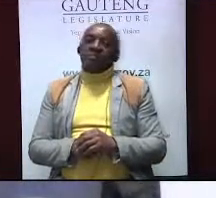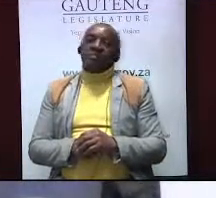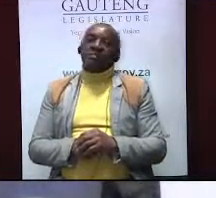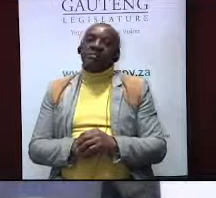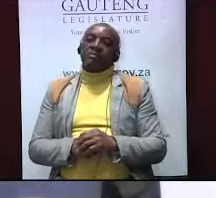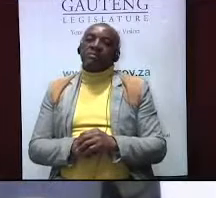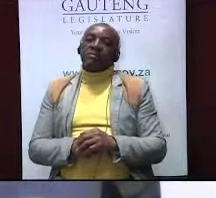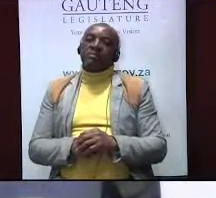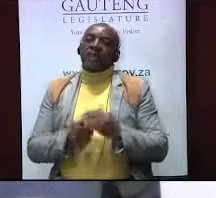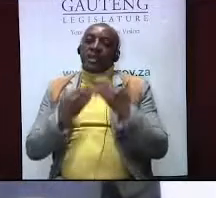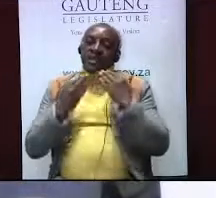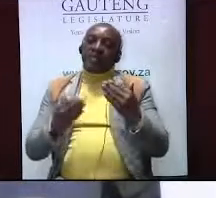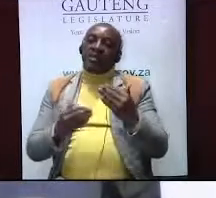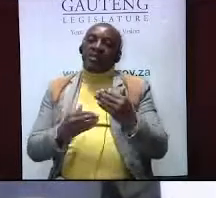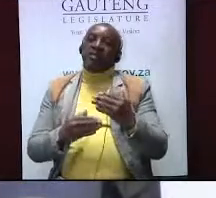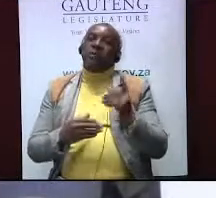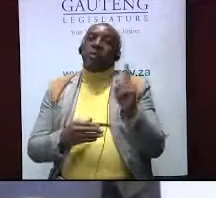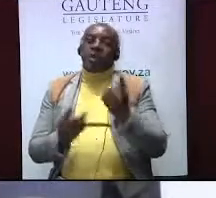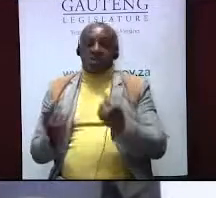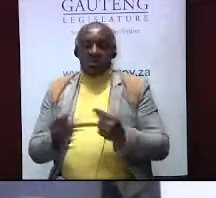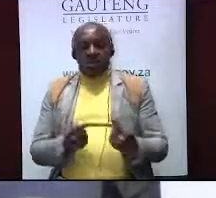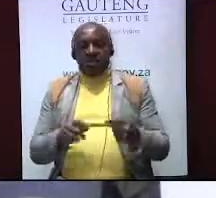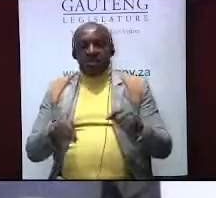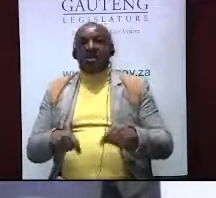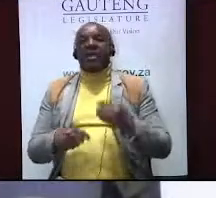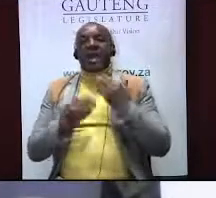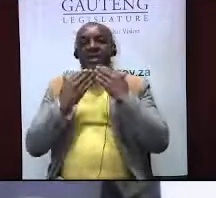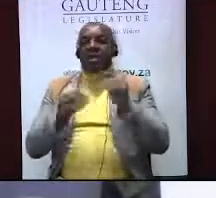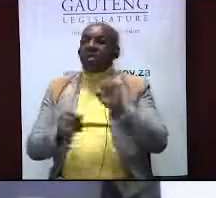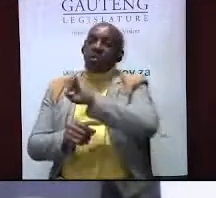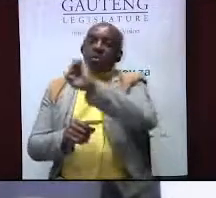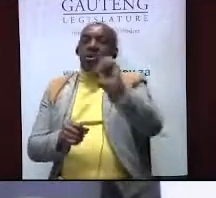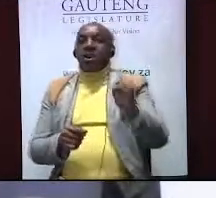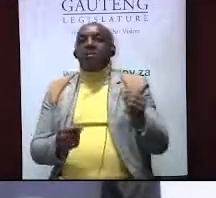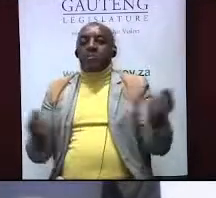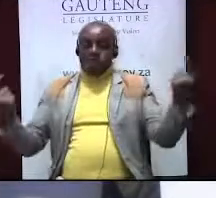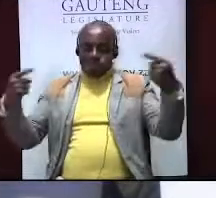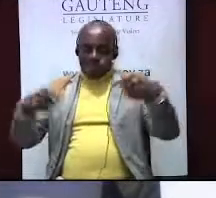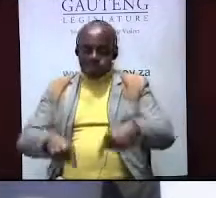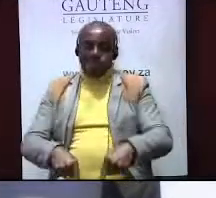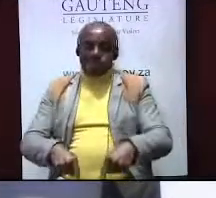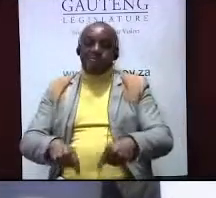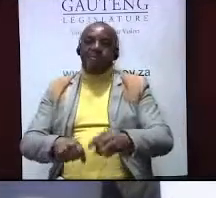For what you've done today. And I thank all of you for being here today.